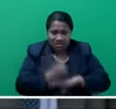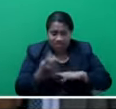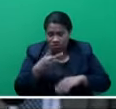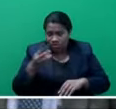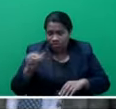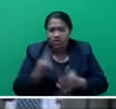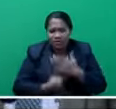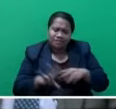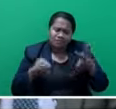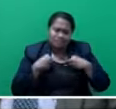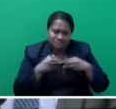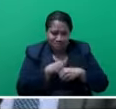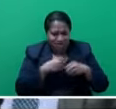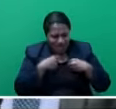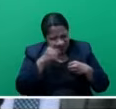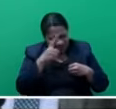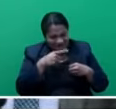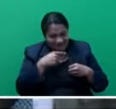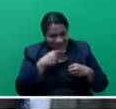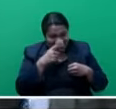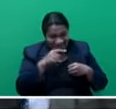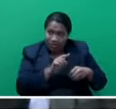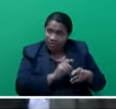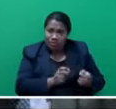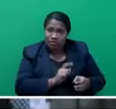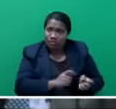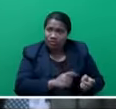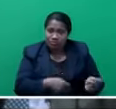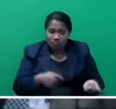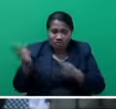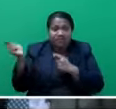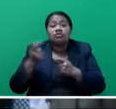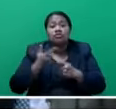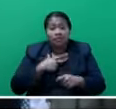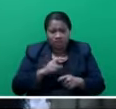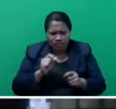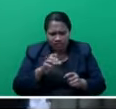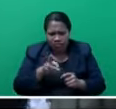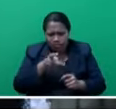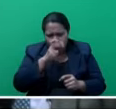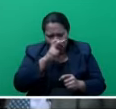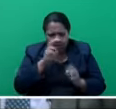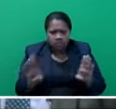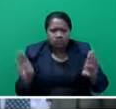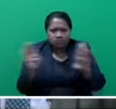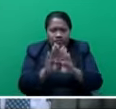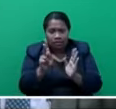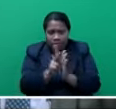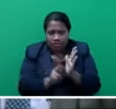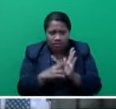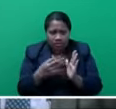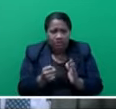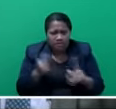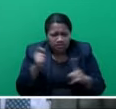initial hold-ups, and in spite of its strict border restriction policies in place, and in particular for our babies and children